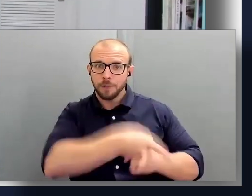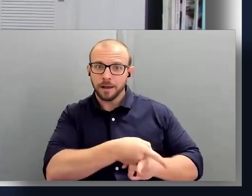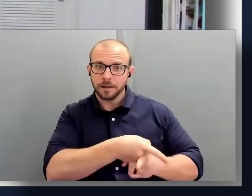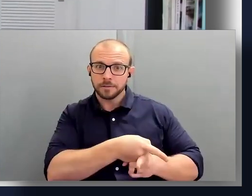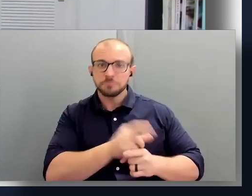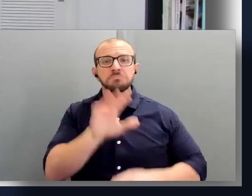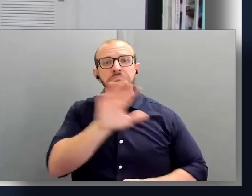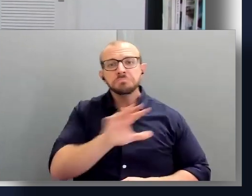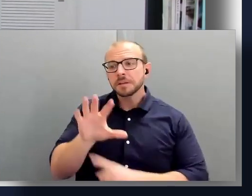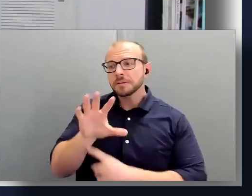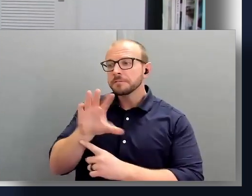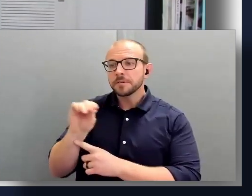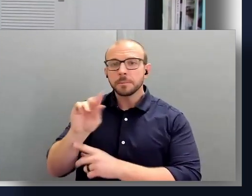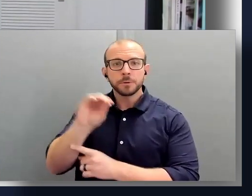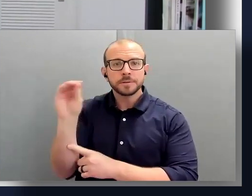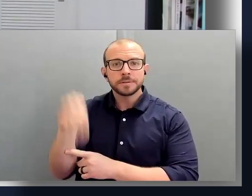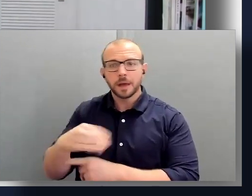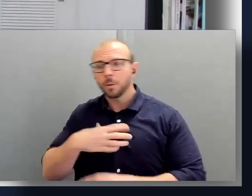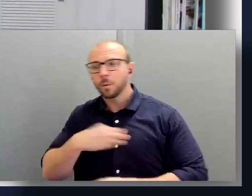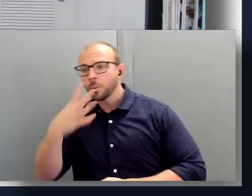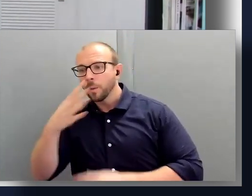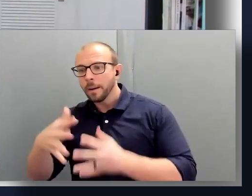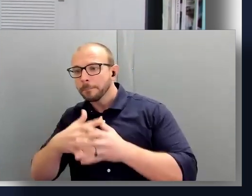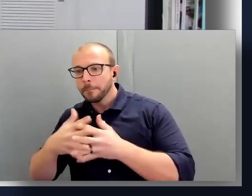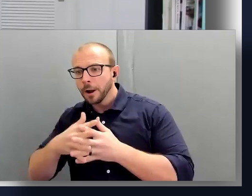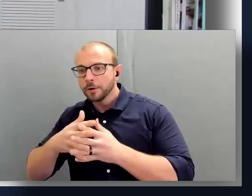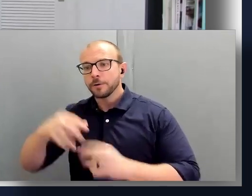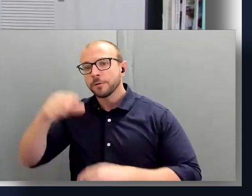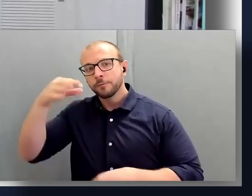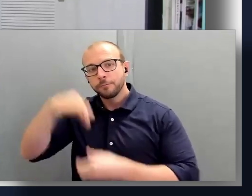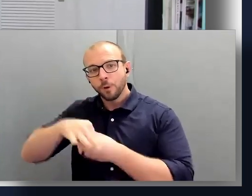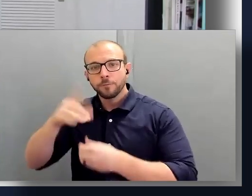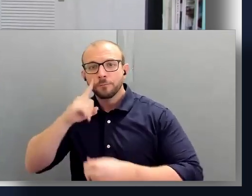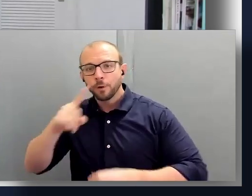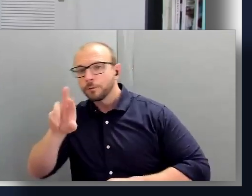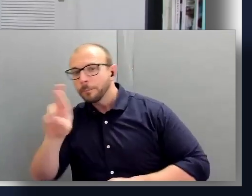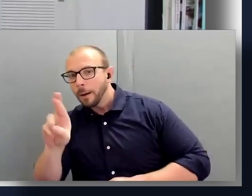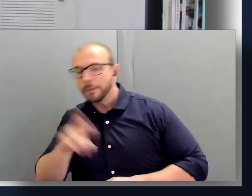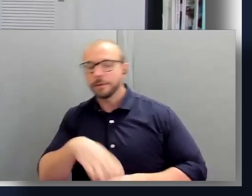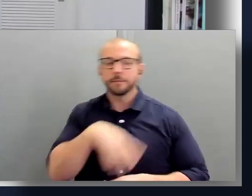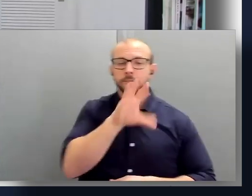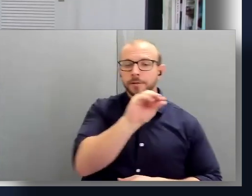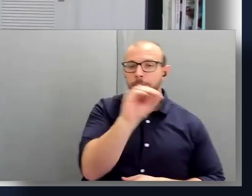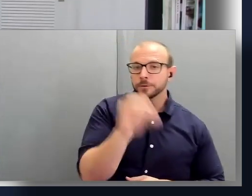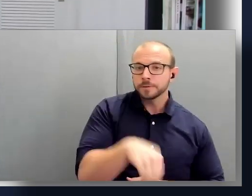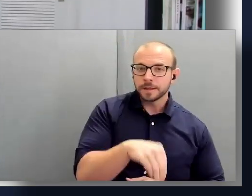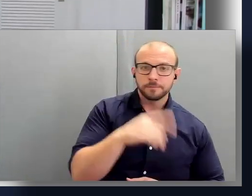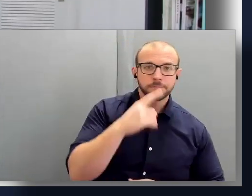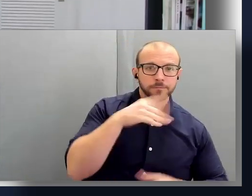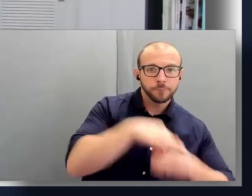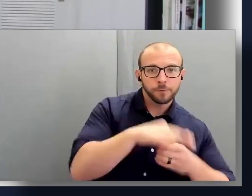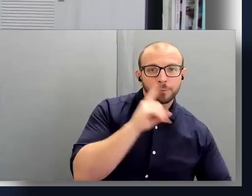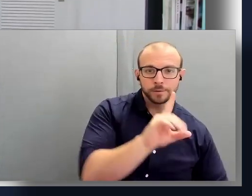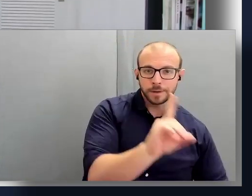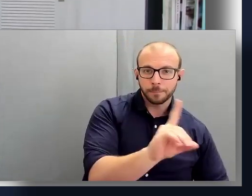About 50% of white Americans voted for the Republican Party, about 50% voted for the Democratic Party. That